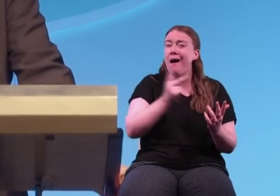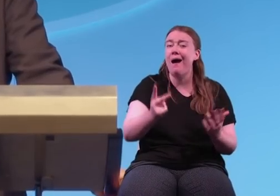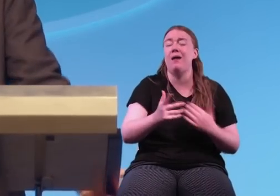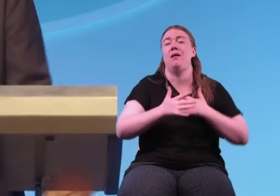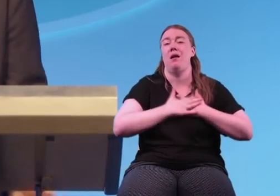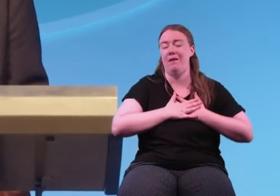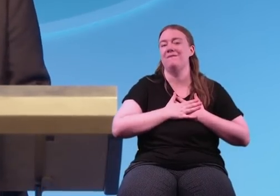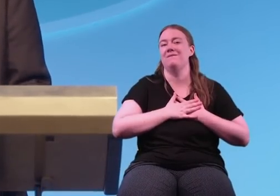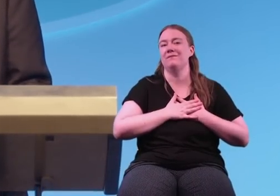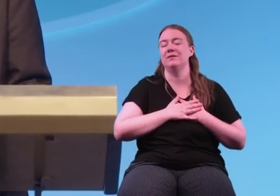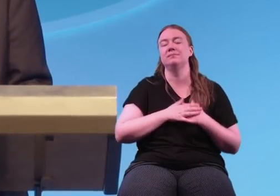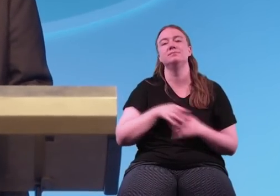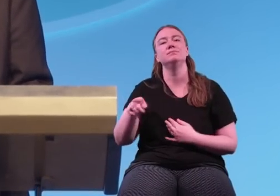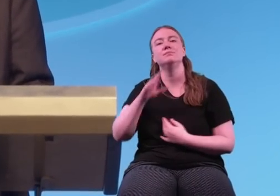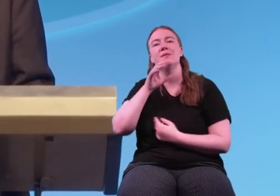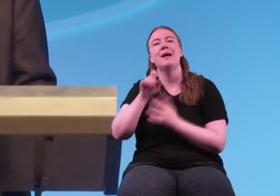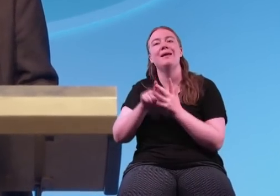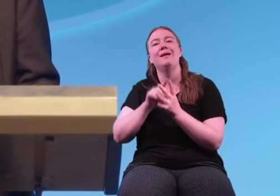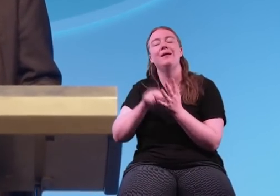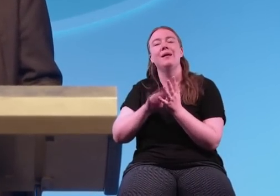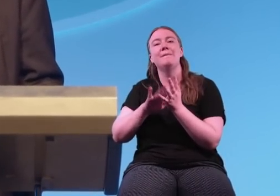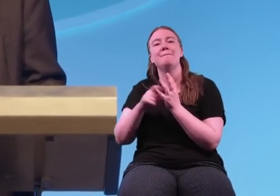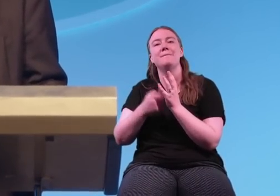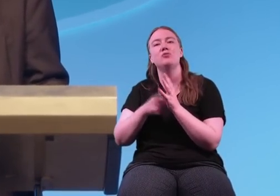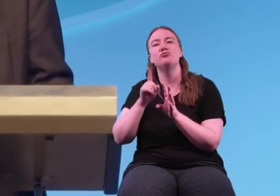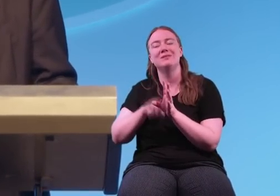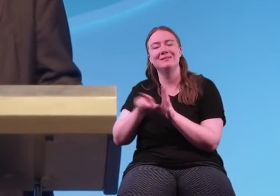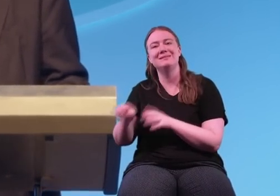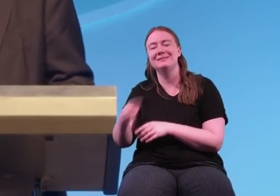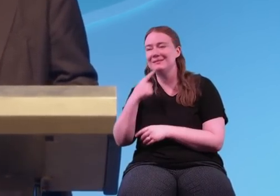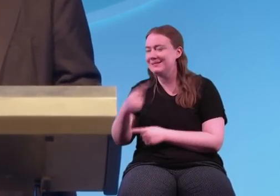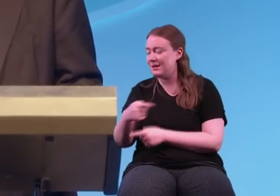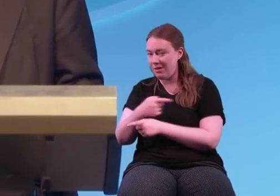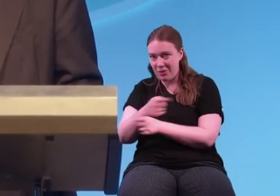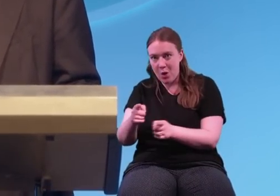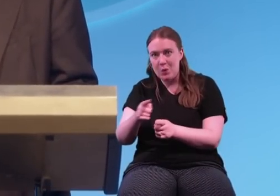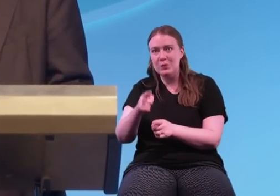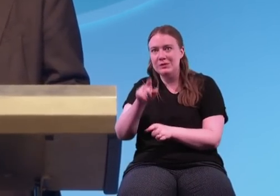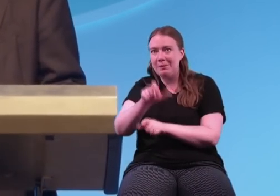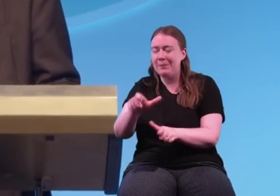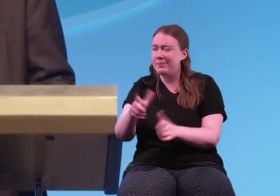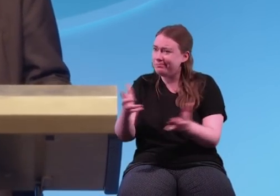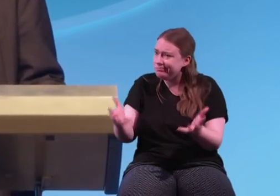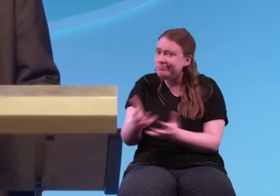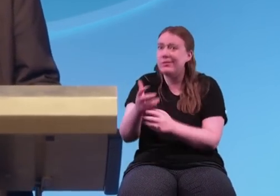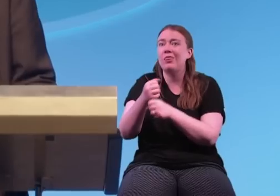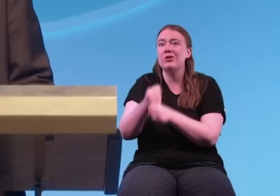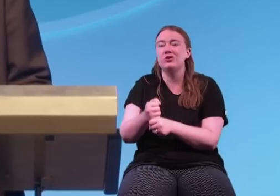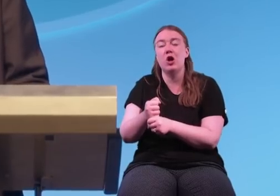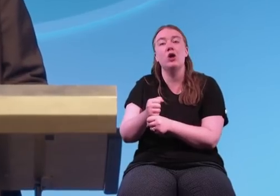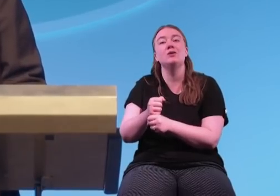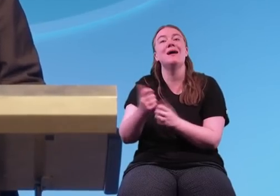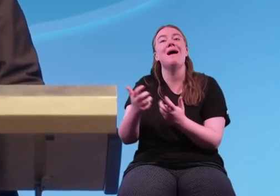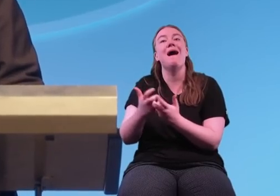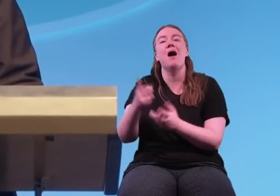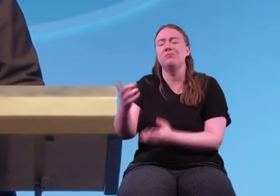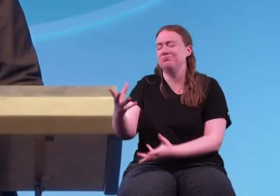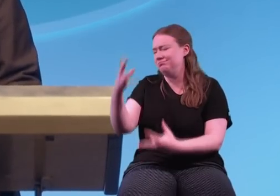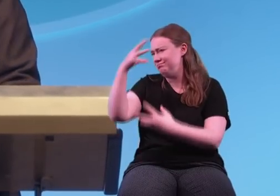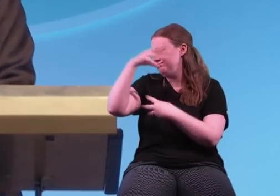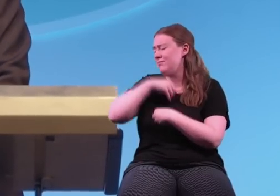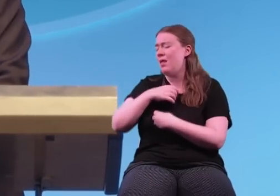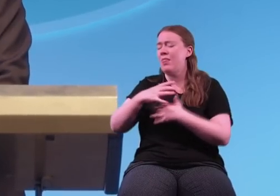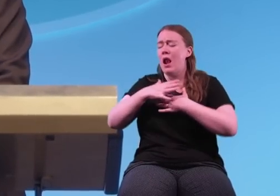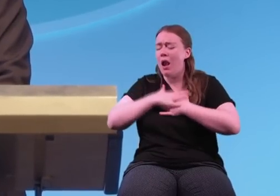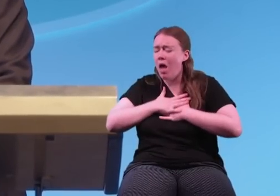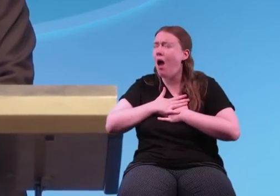Ian Murray writes, the people who sweeten the churches are those taken with, captivated by the love of God for sinners. Persuading